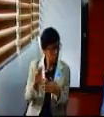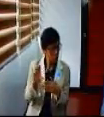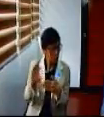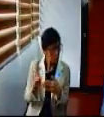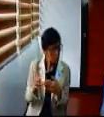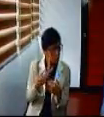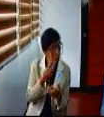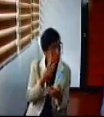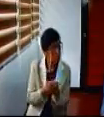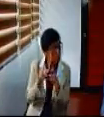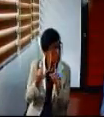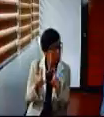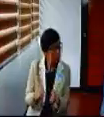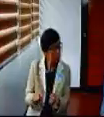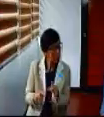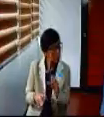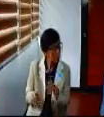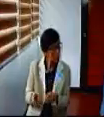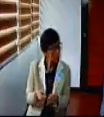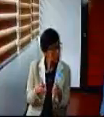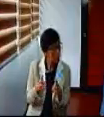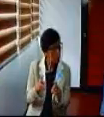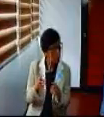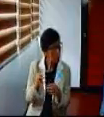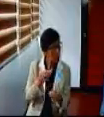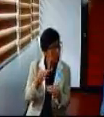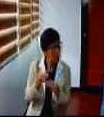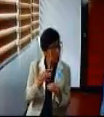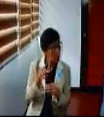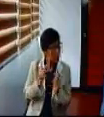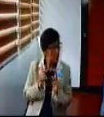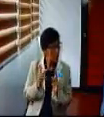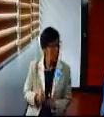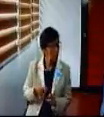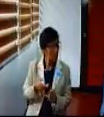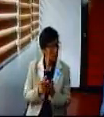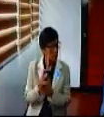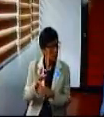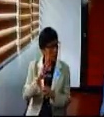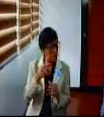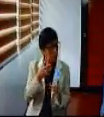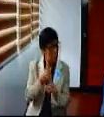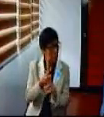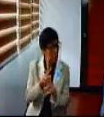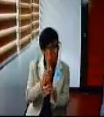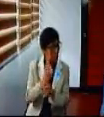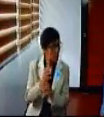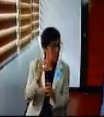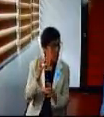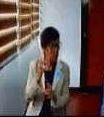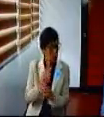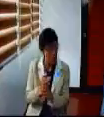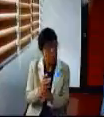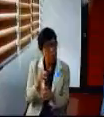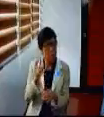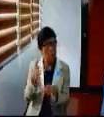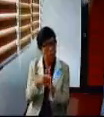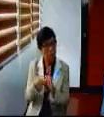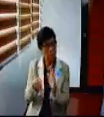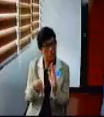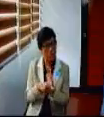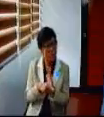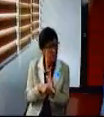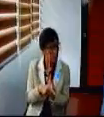well-tested steps for managing human rights impact. It creates policies and processes